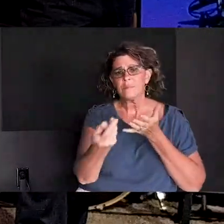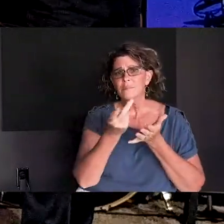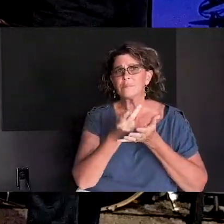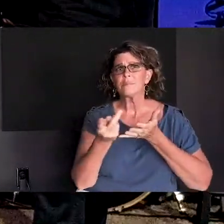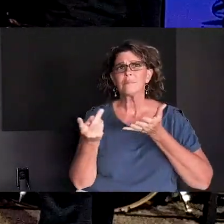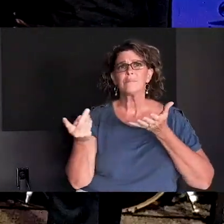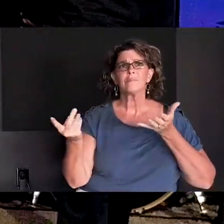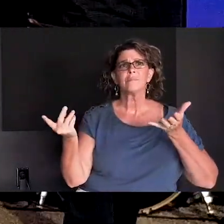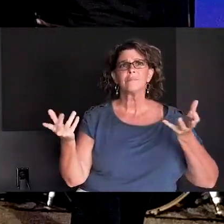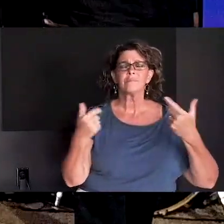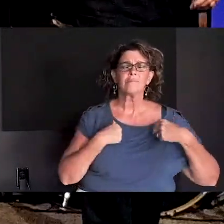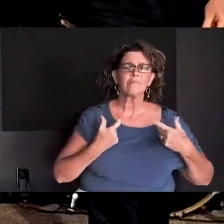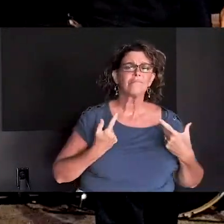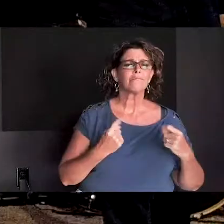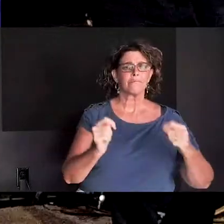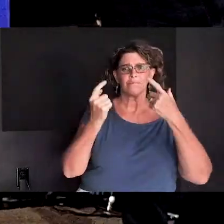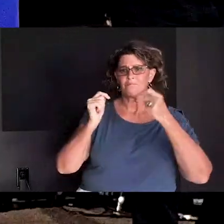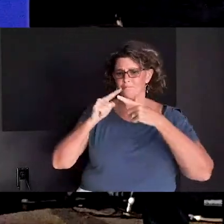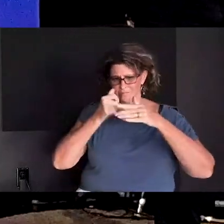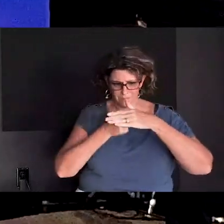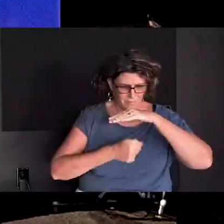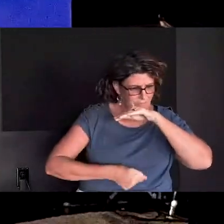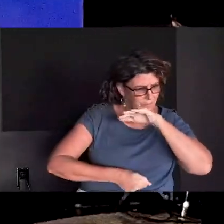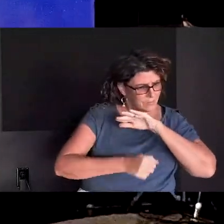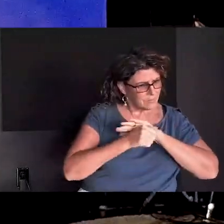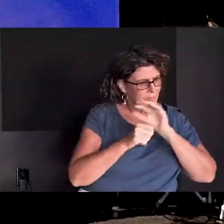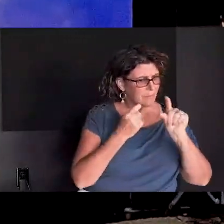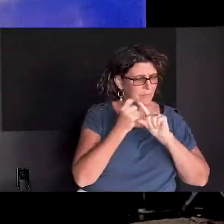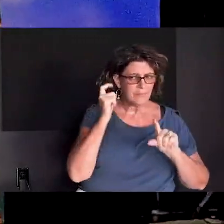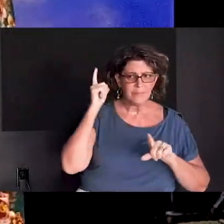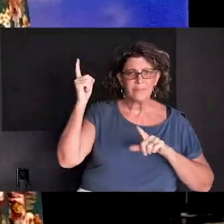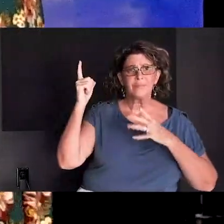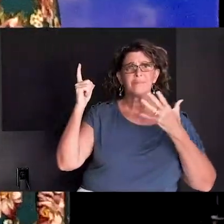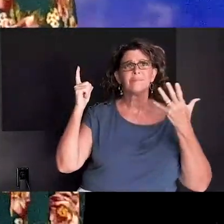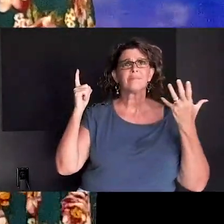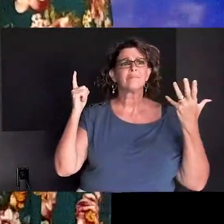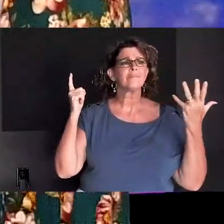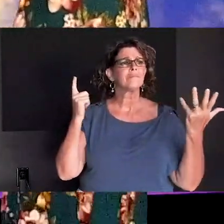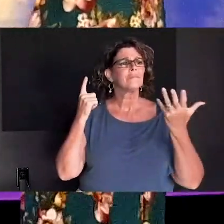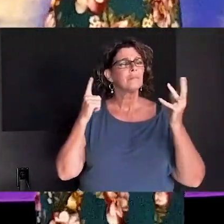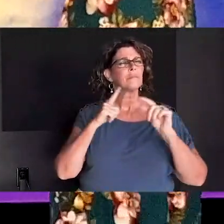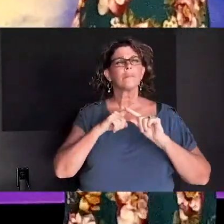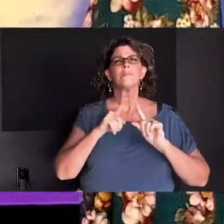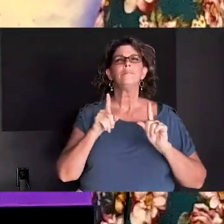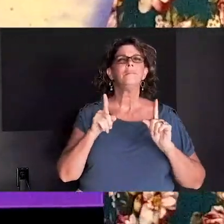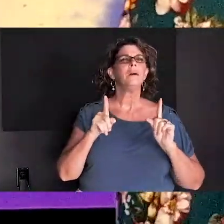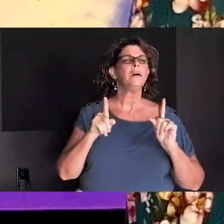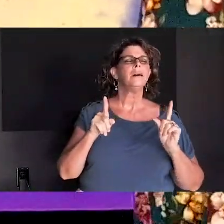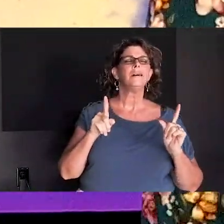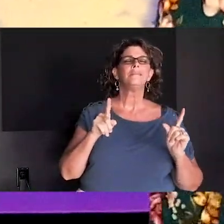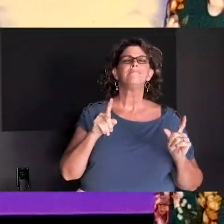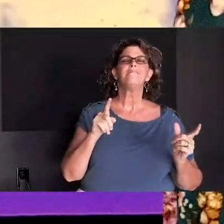All my failures I tried to hide.